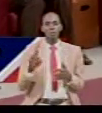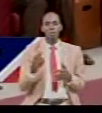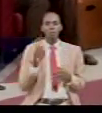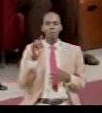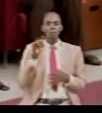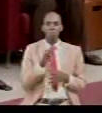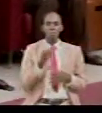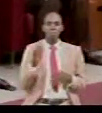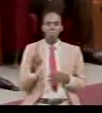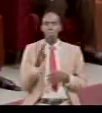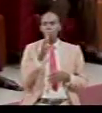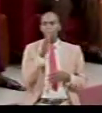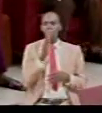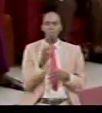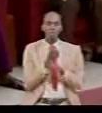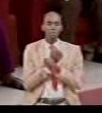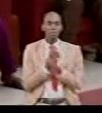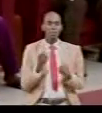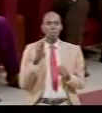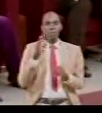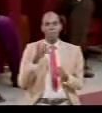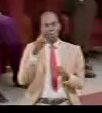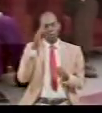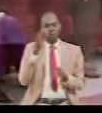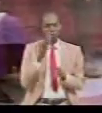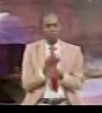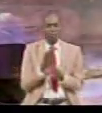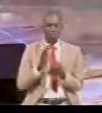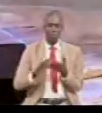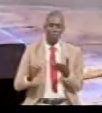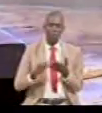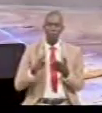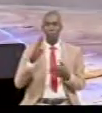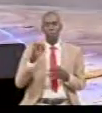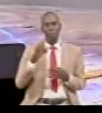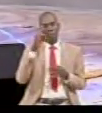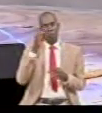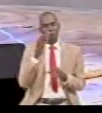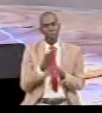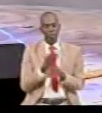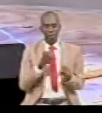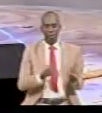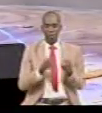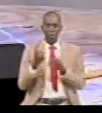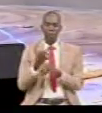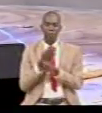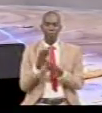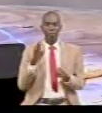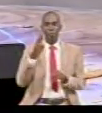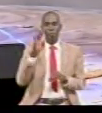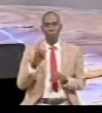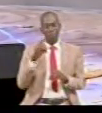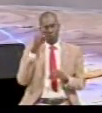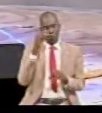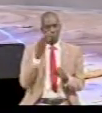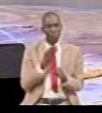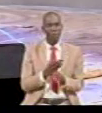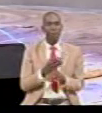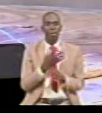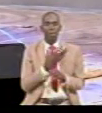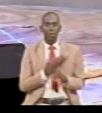justified by faith, forgiven by faith, set free by faith,